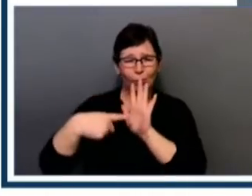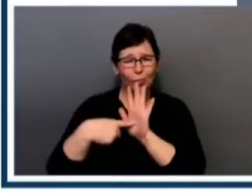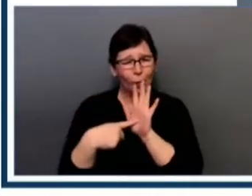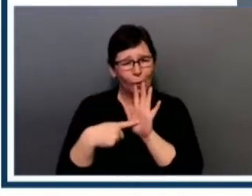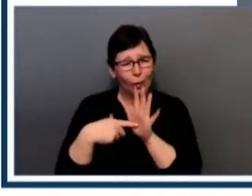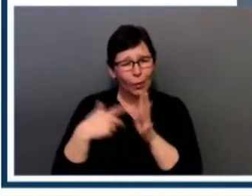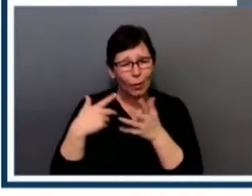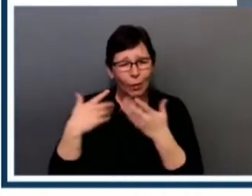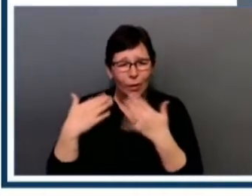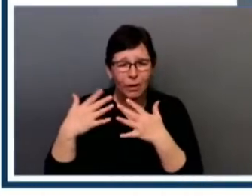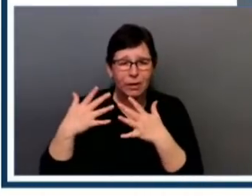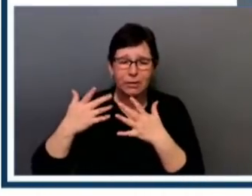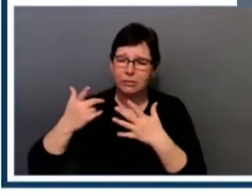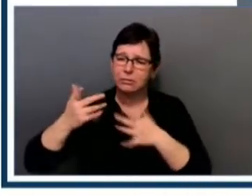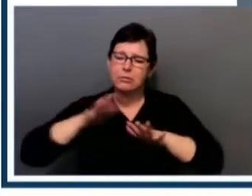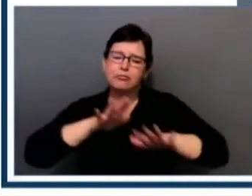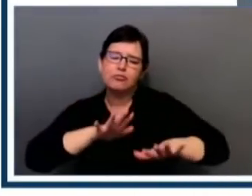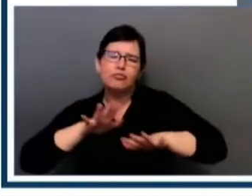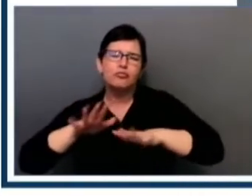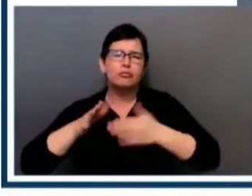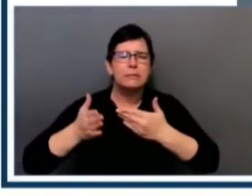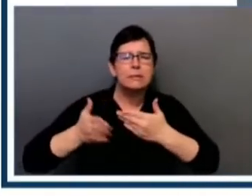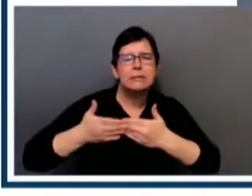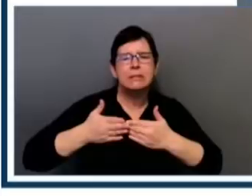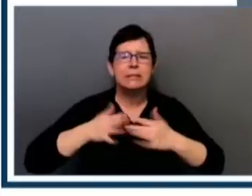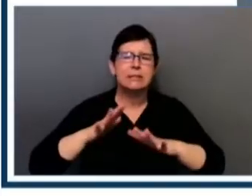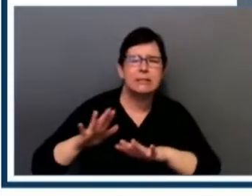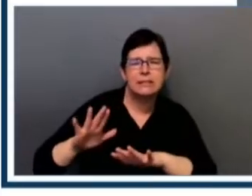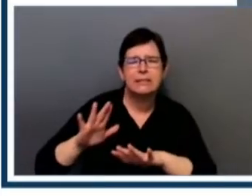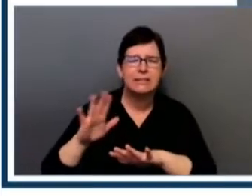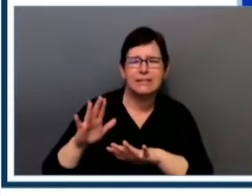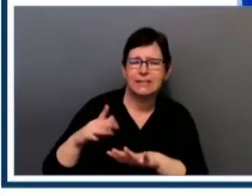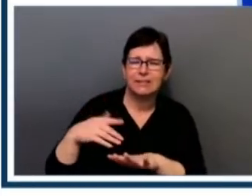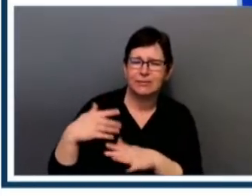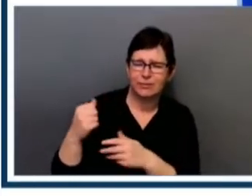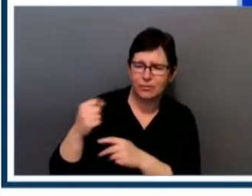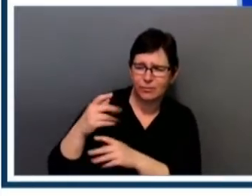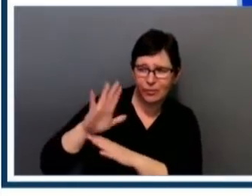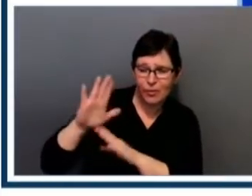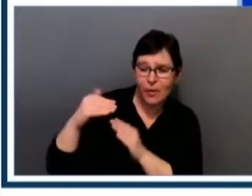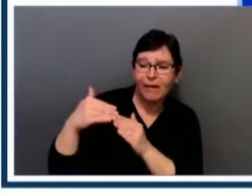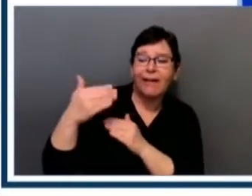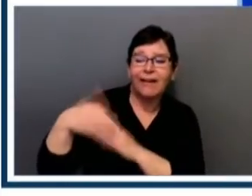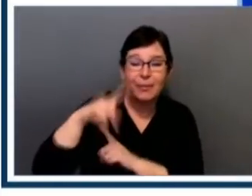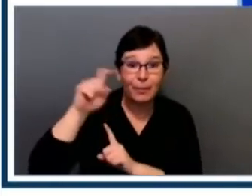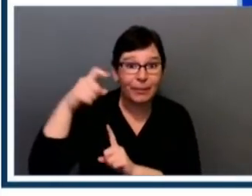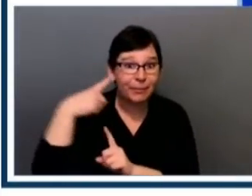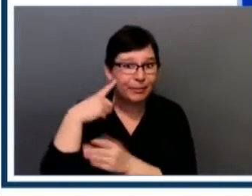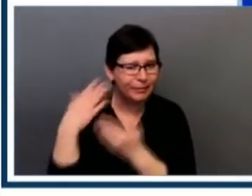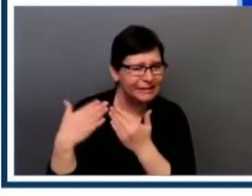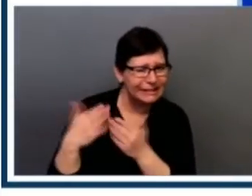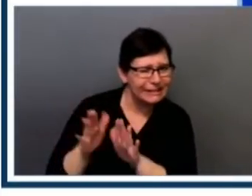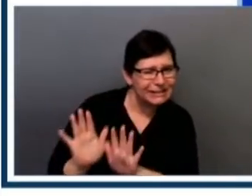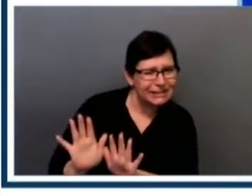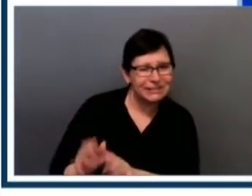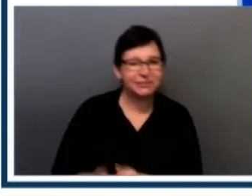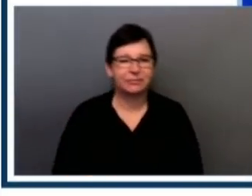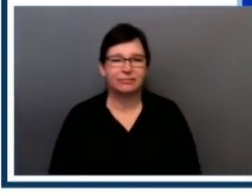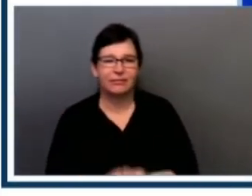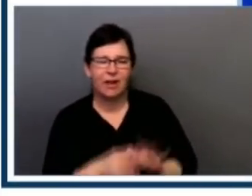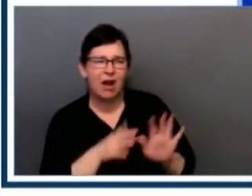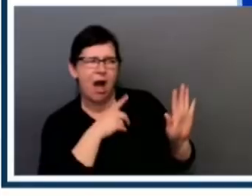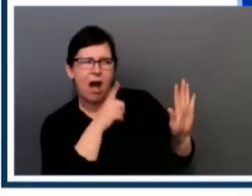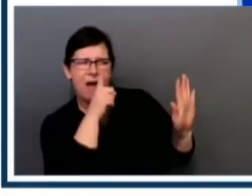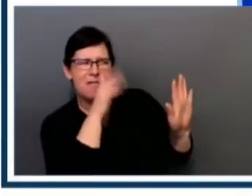but no, normally, at this point, I would be talking about case counts and hospitalizations in